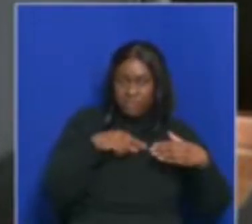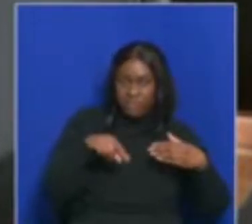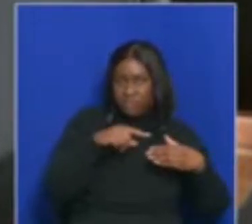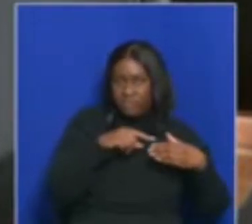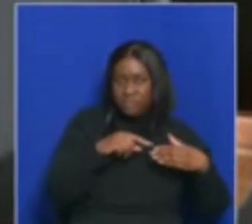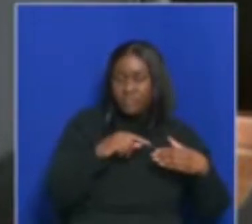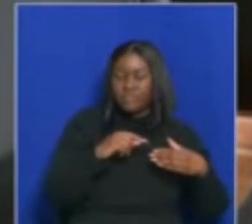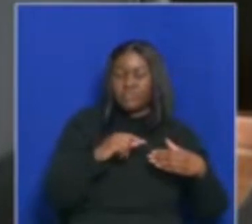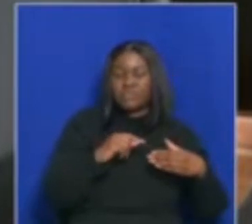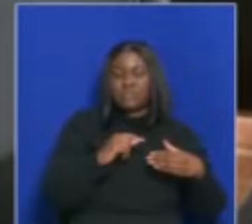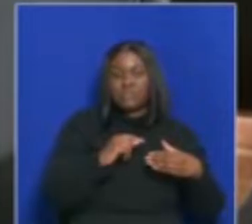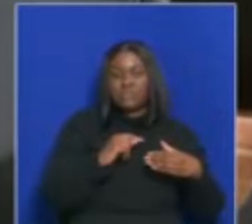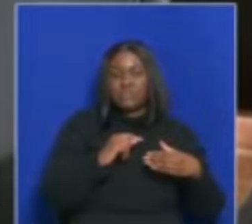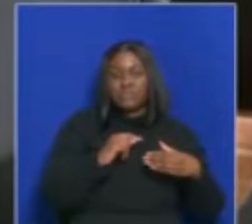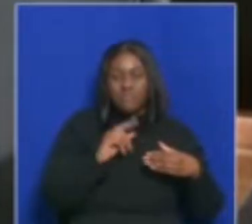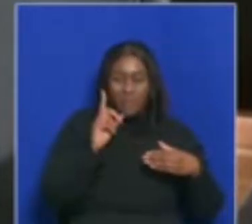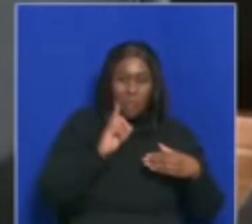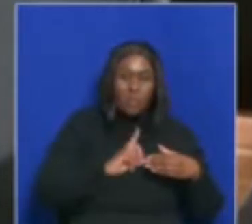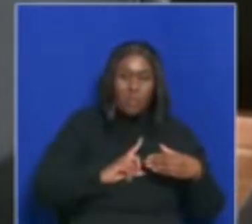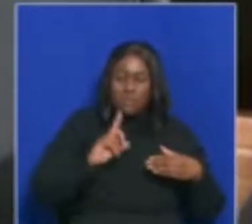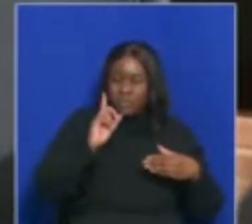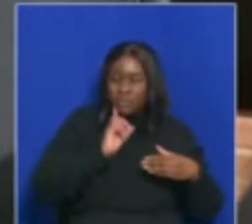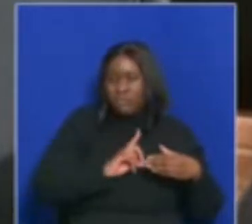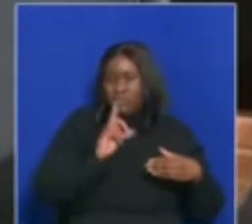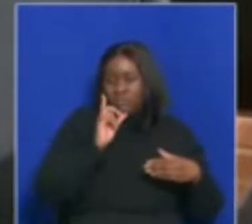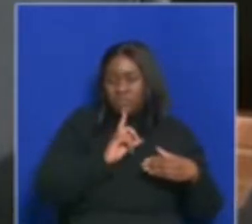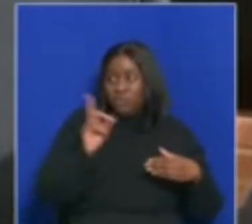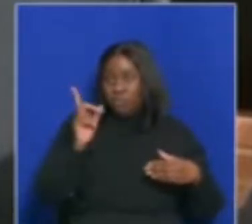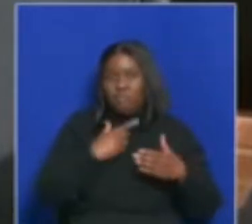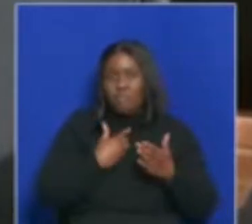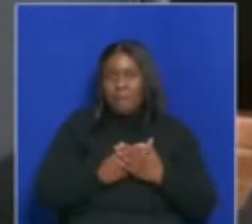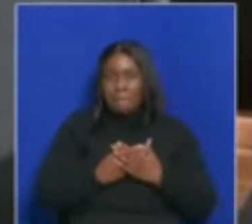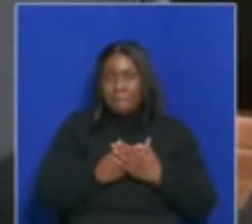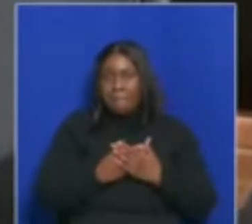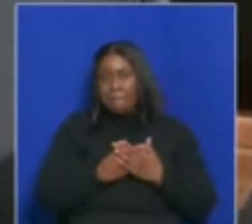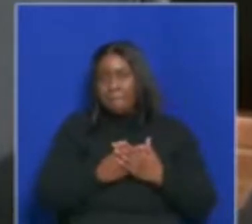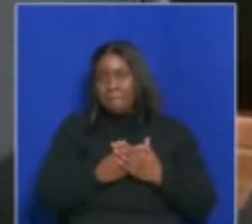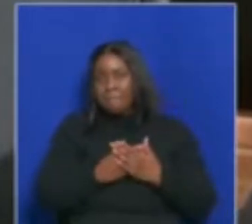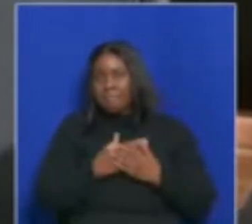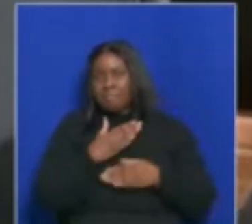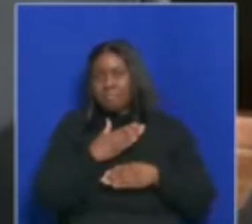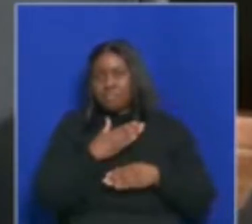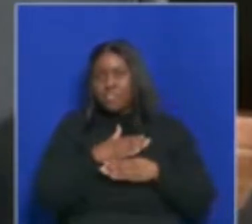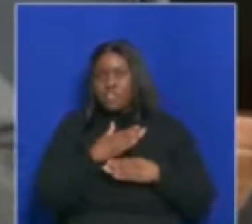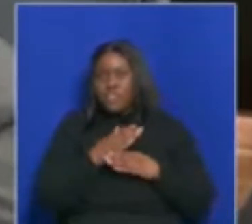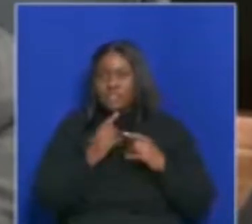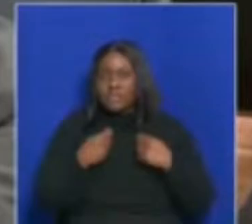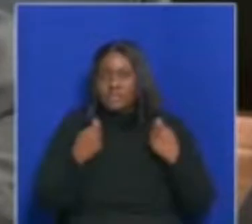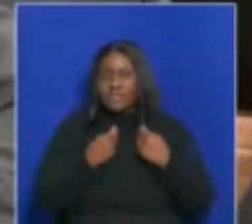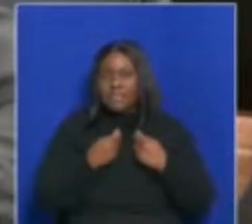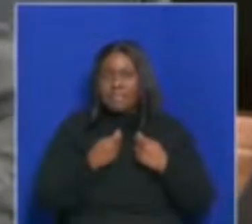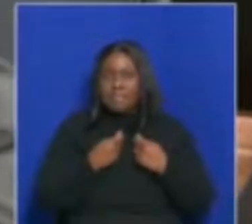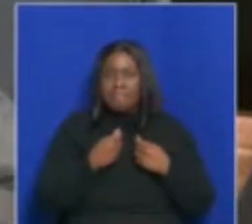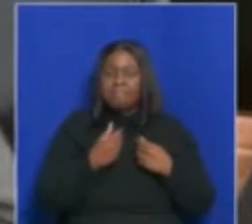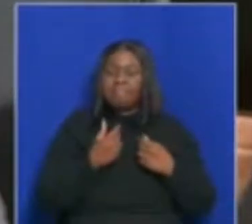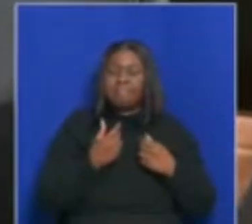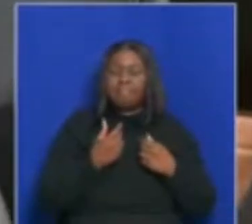I mean, you are able to identify 3 task teams led by Captain Rodriguez.